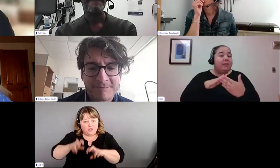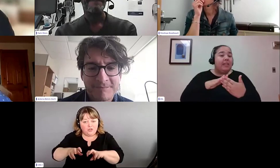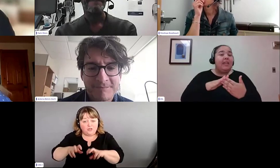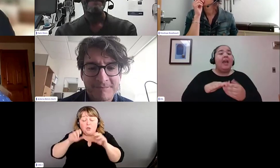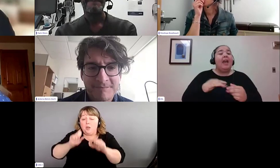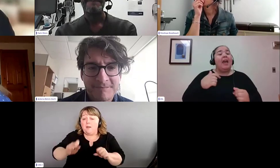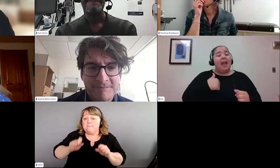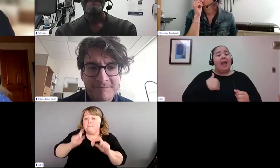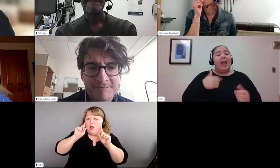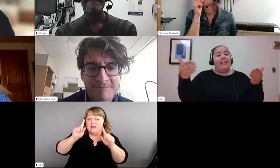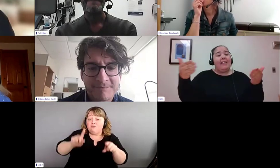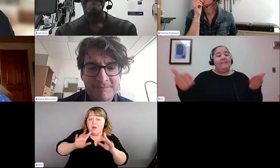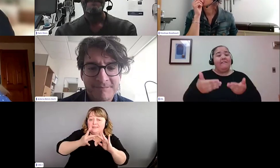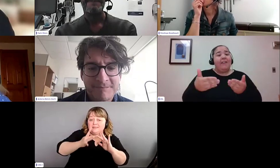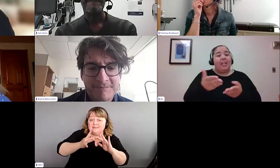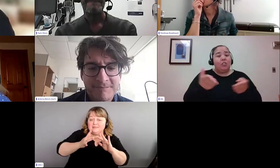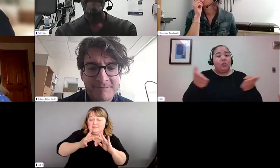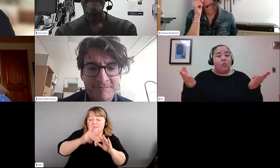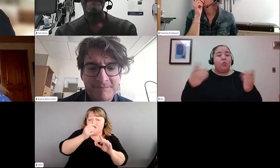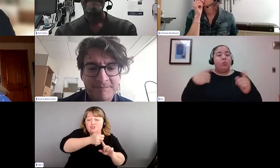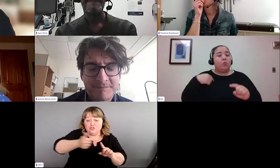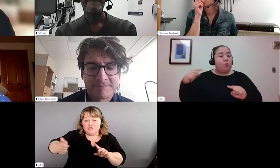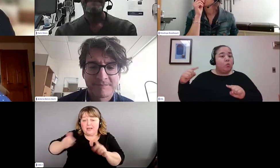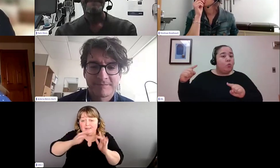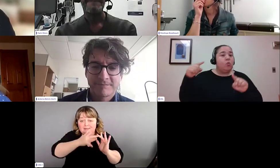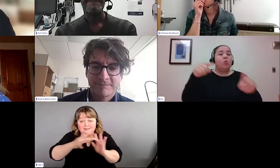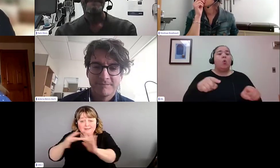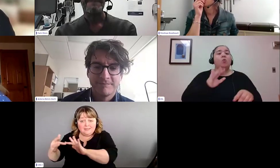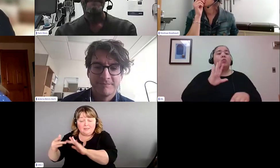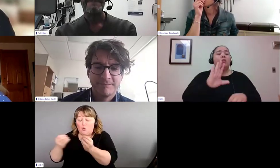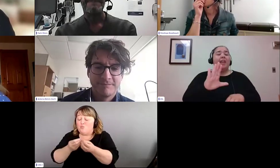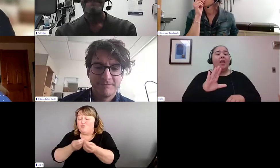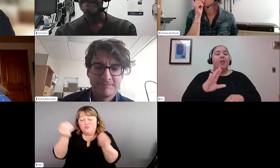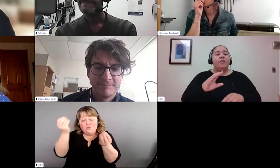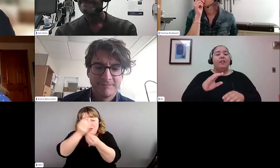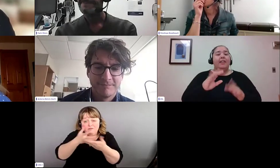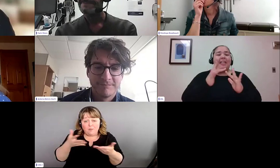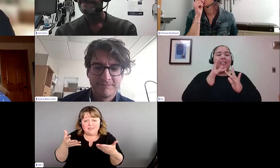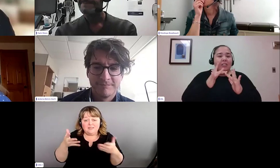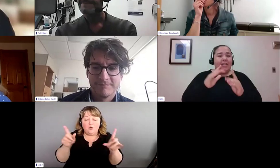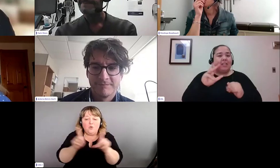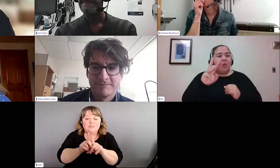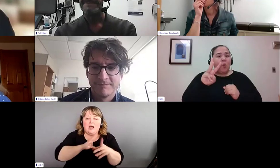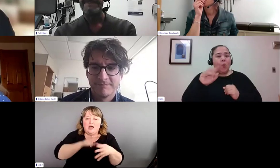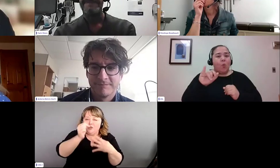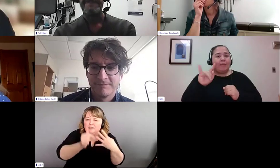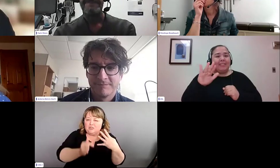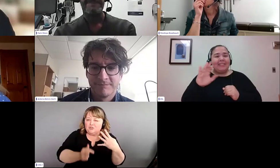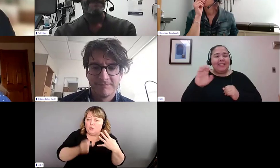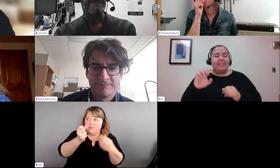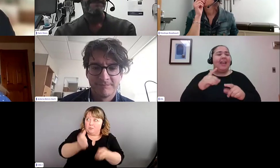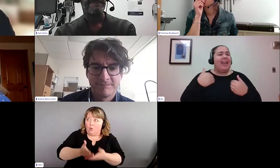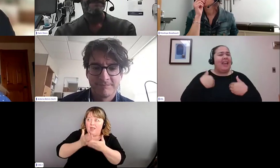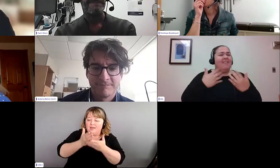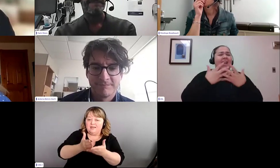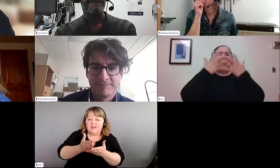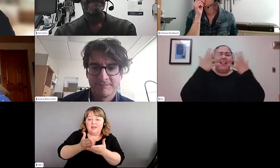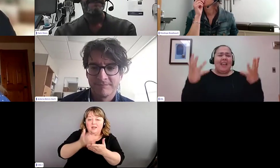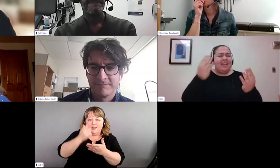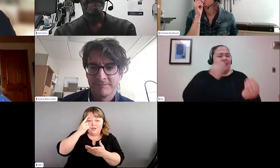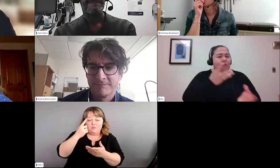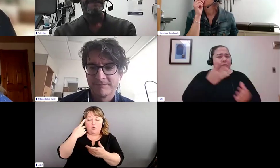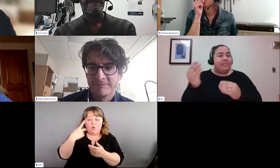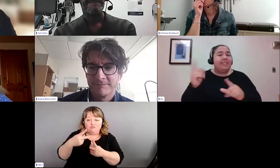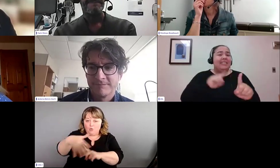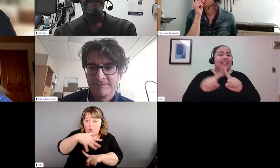I invite you to go to their respective internet sites. There's lots of information, and there's probably also elements that